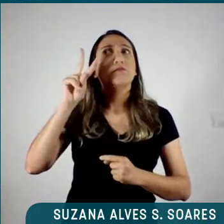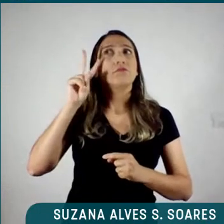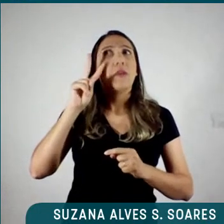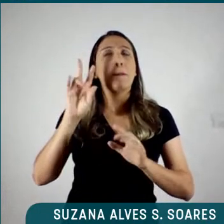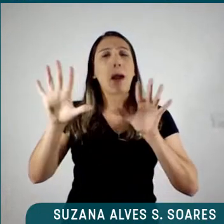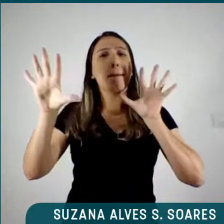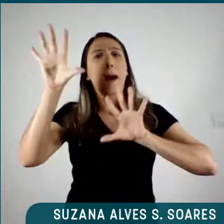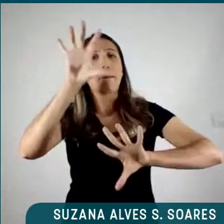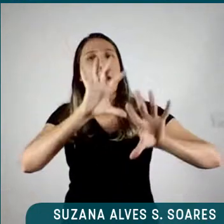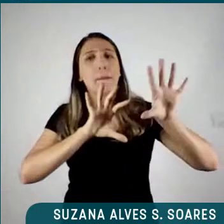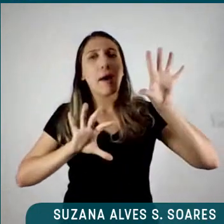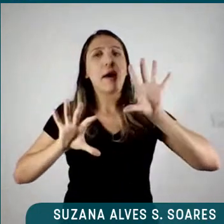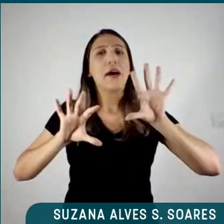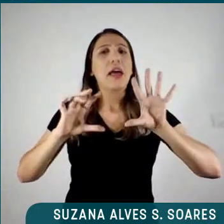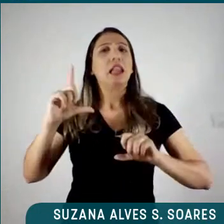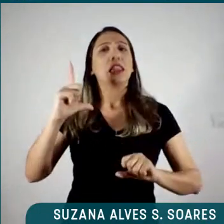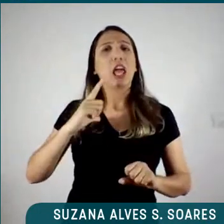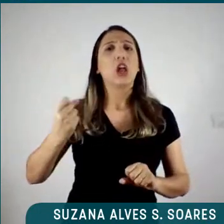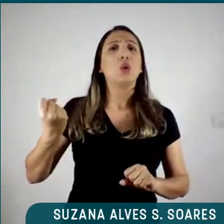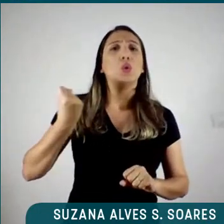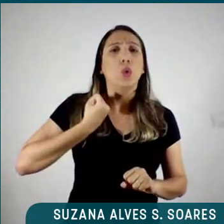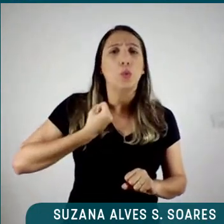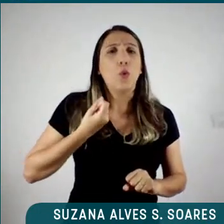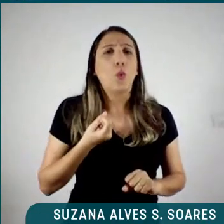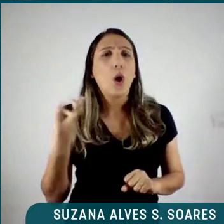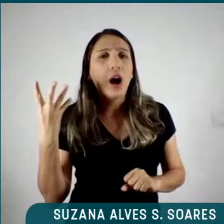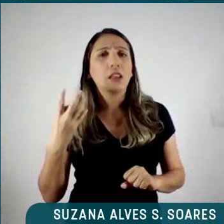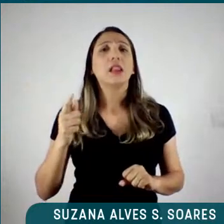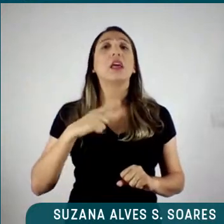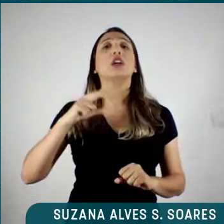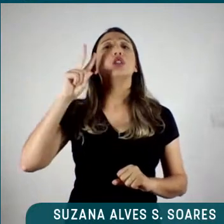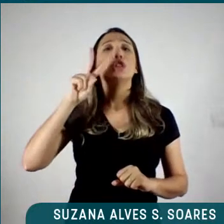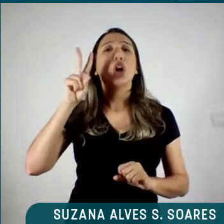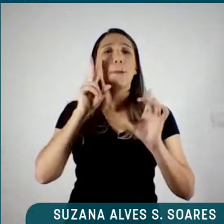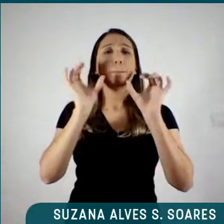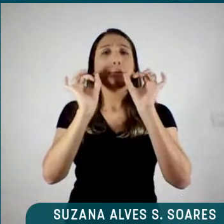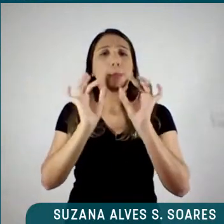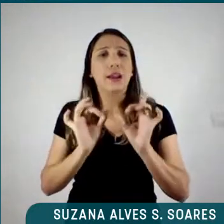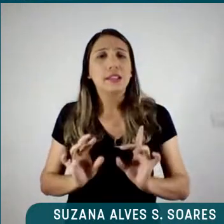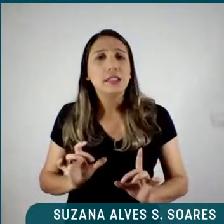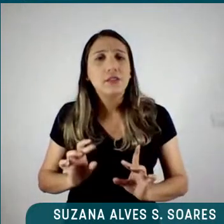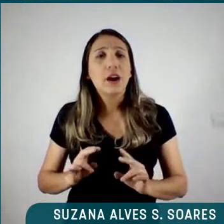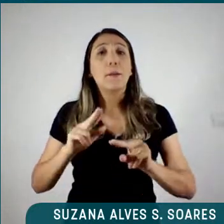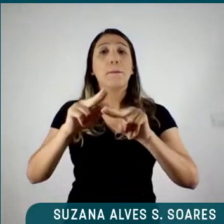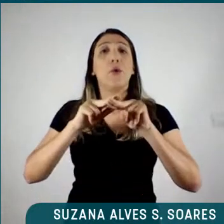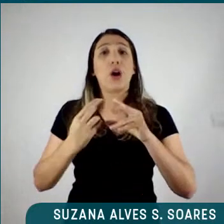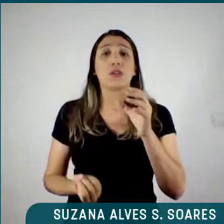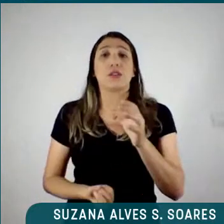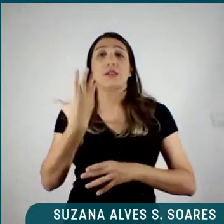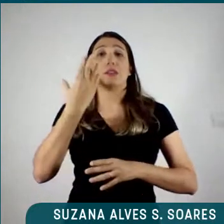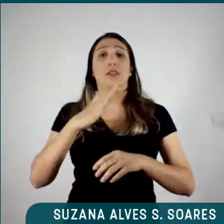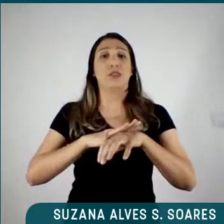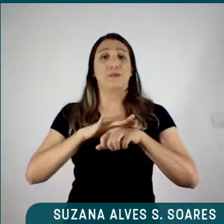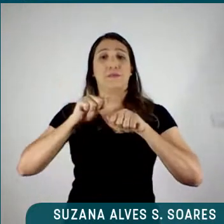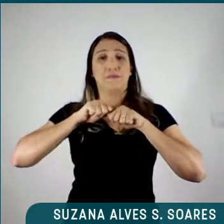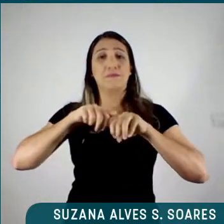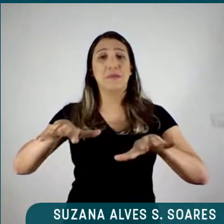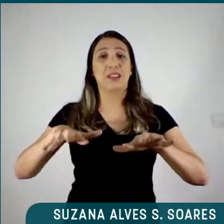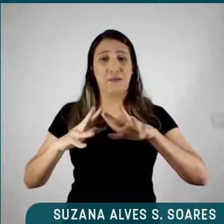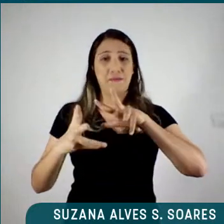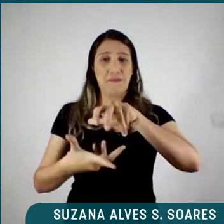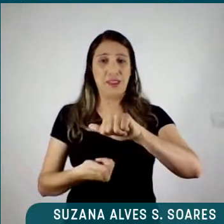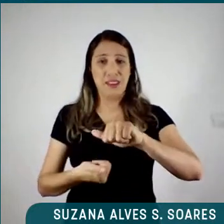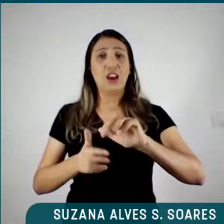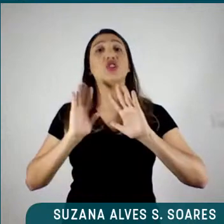What you mentioned is a map with numbers, specific stories, and we have a